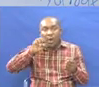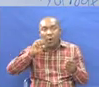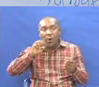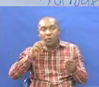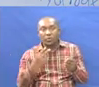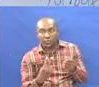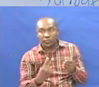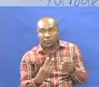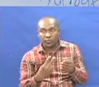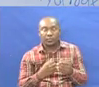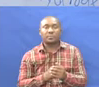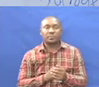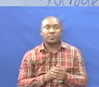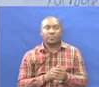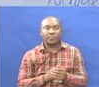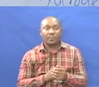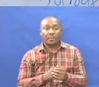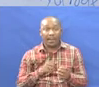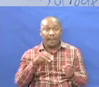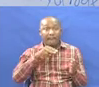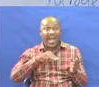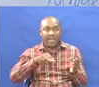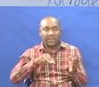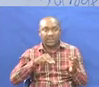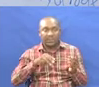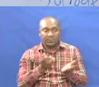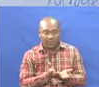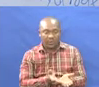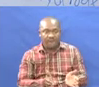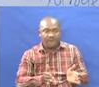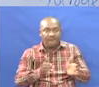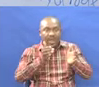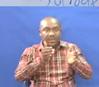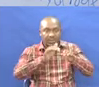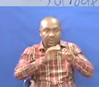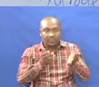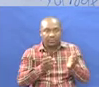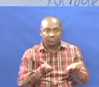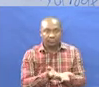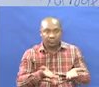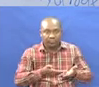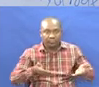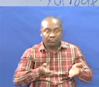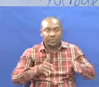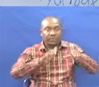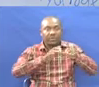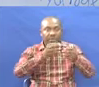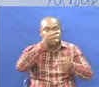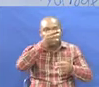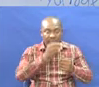4 oxide. And this is flat bottom the flask. Flat bottom the